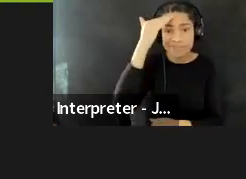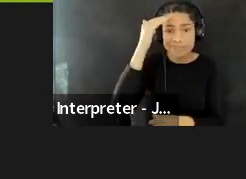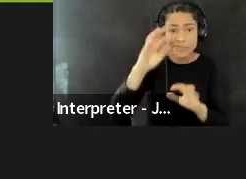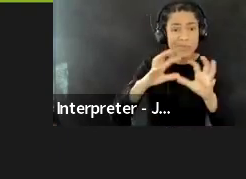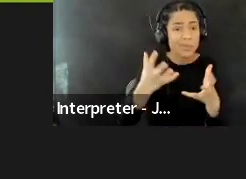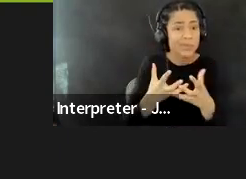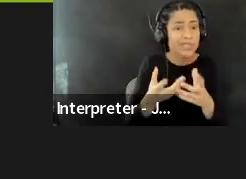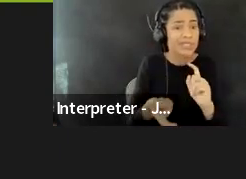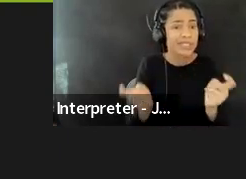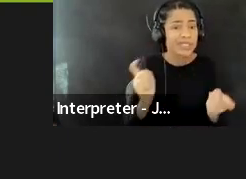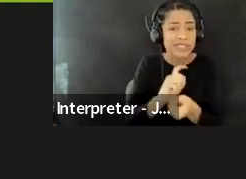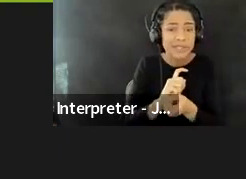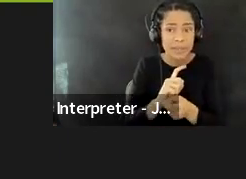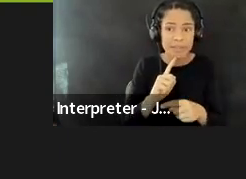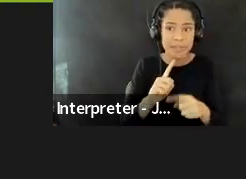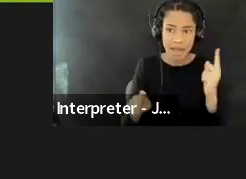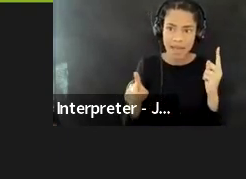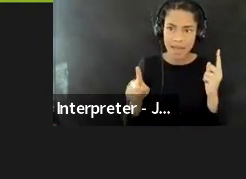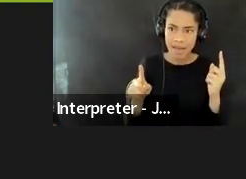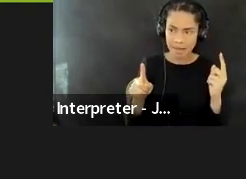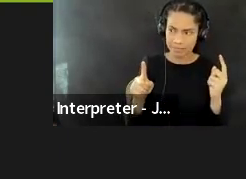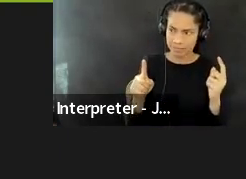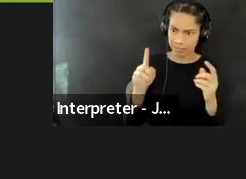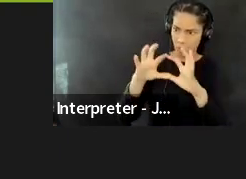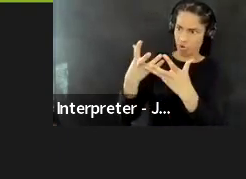it's up to us whether it's going to change for better or for not.